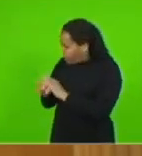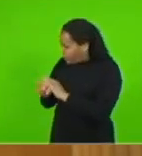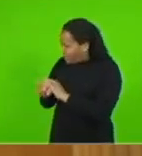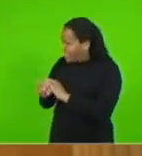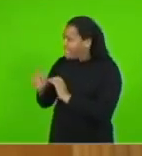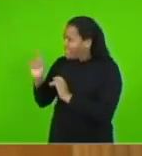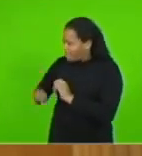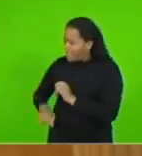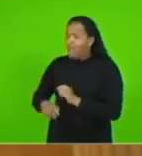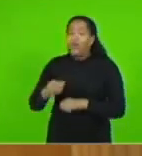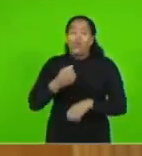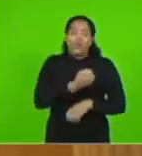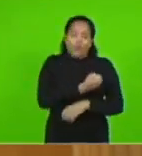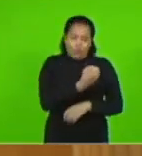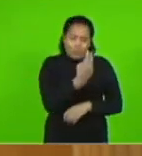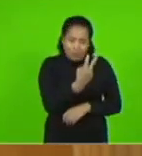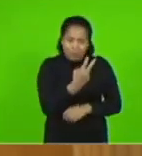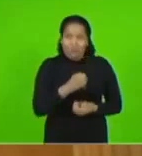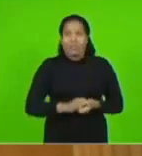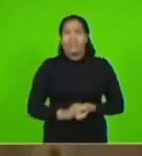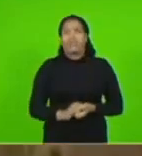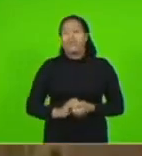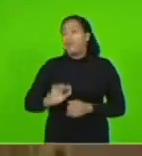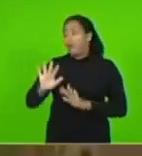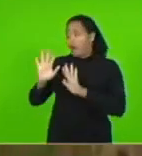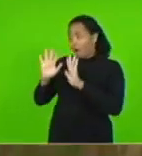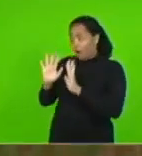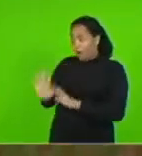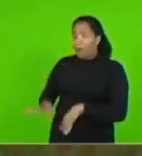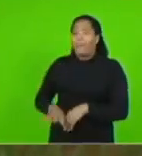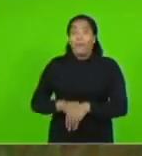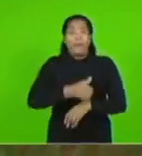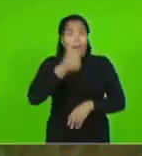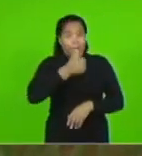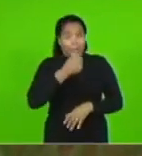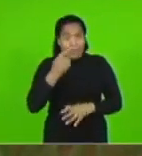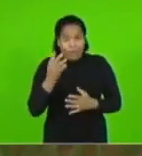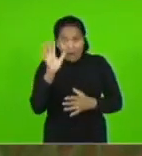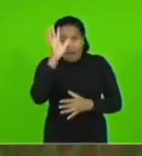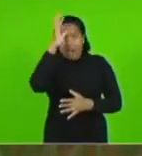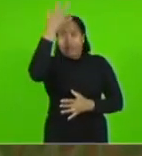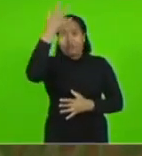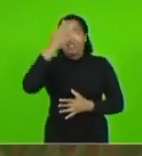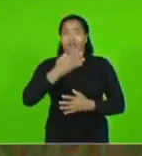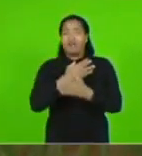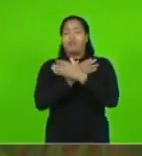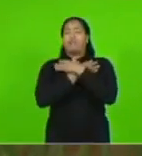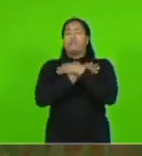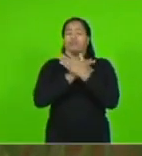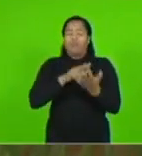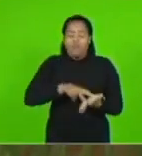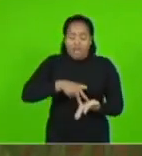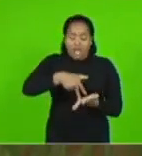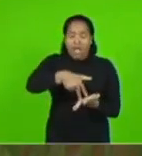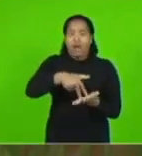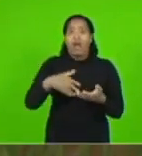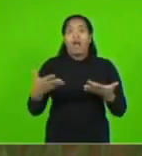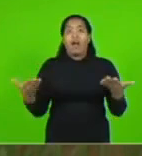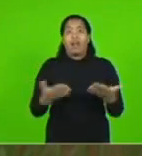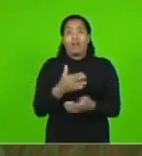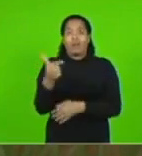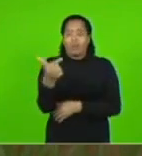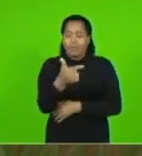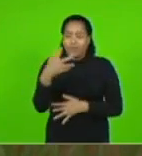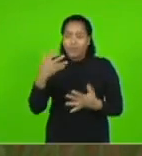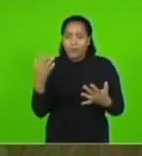So we're going to make the second question now. So now we know the first thing that's going to happen, the first